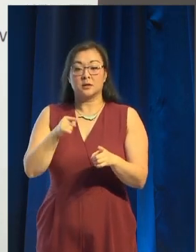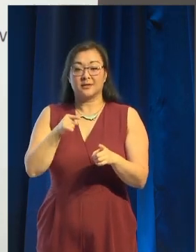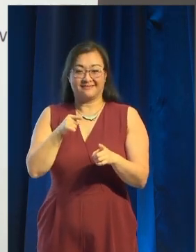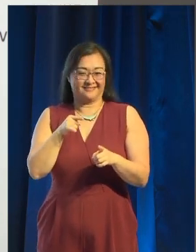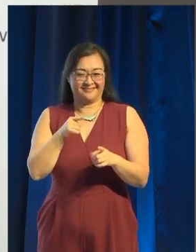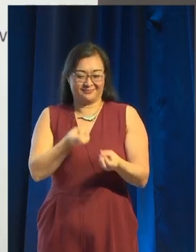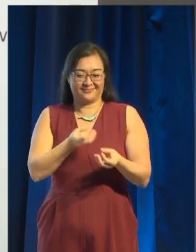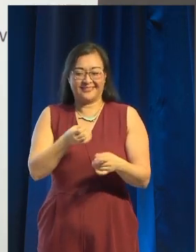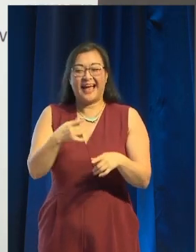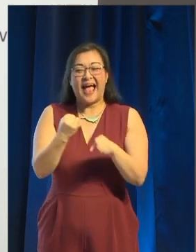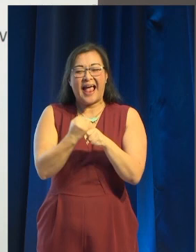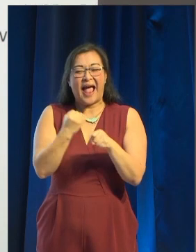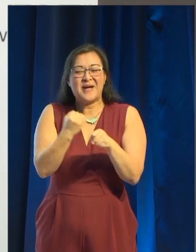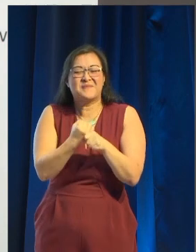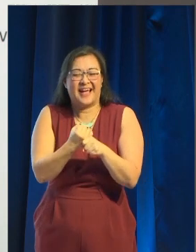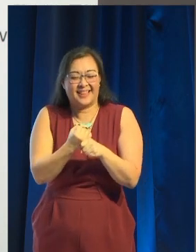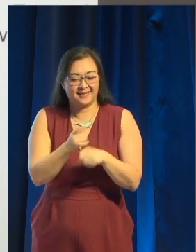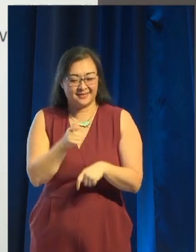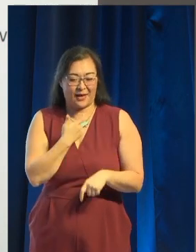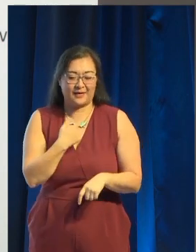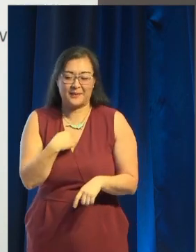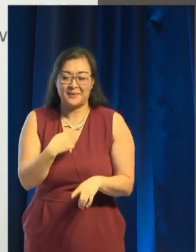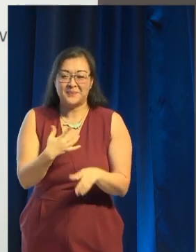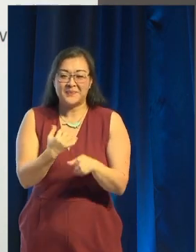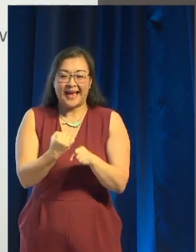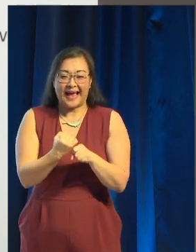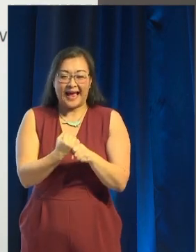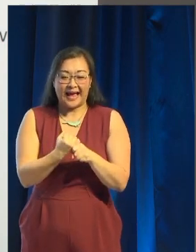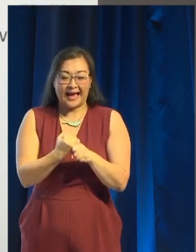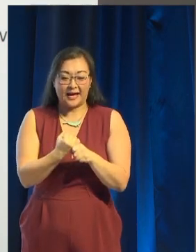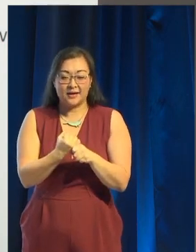and he uses the sentence soulful bodies.